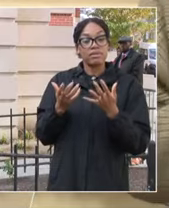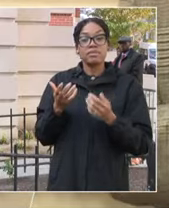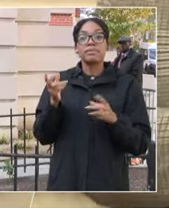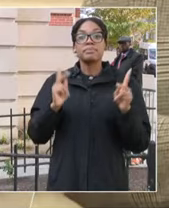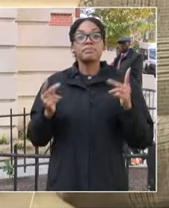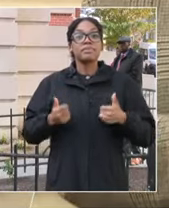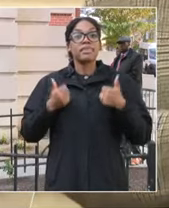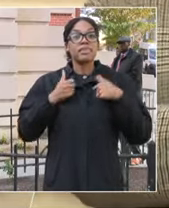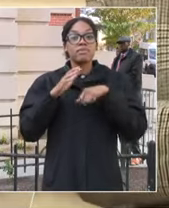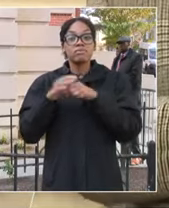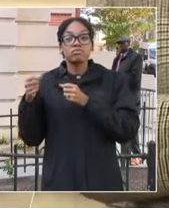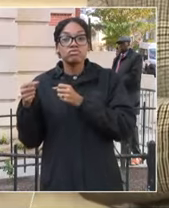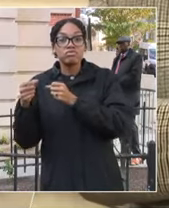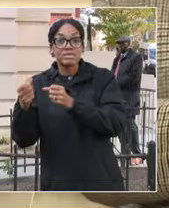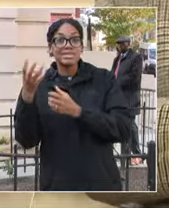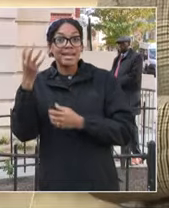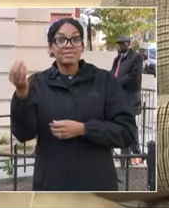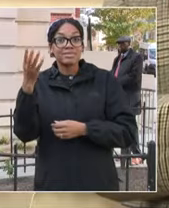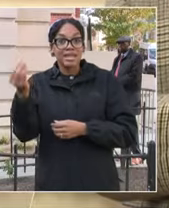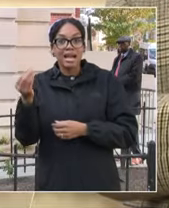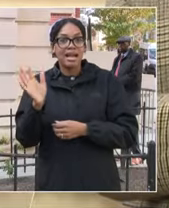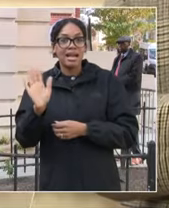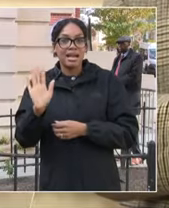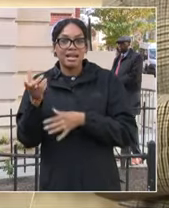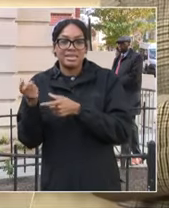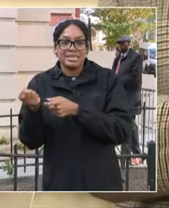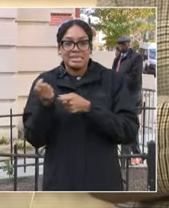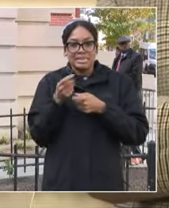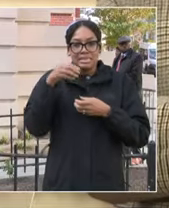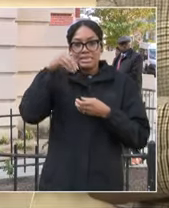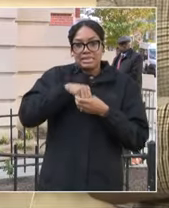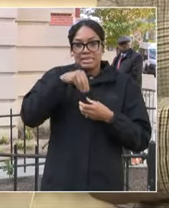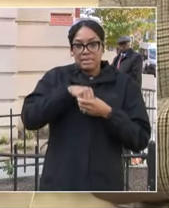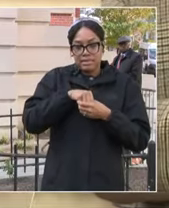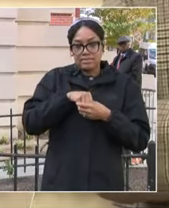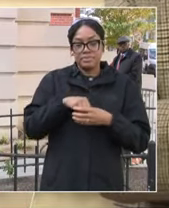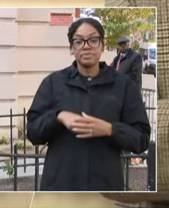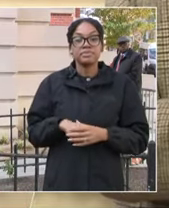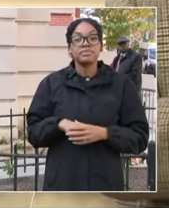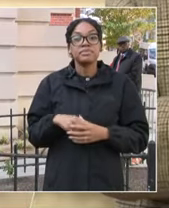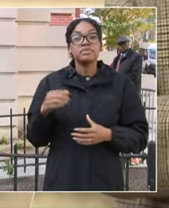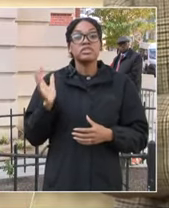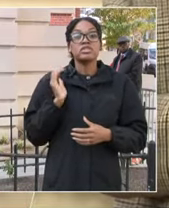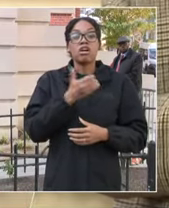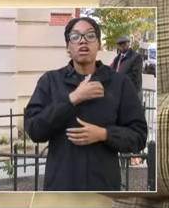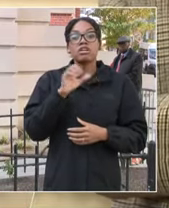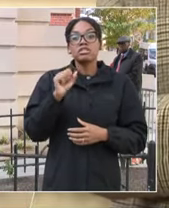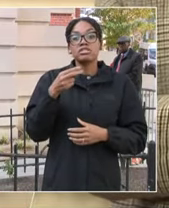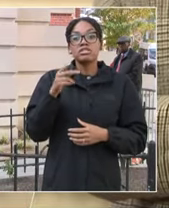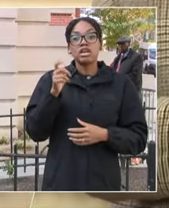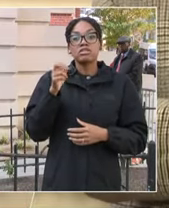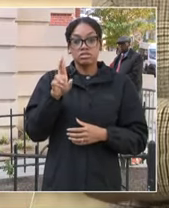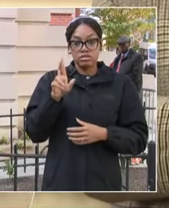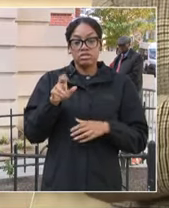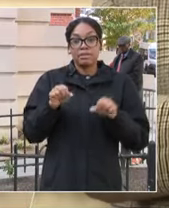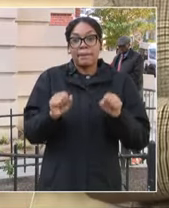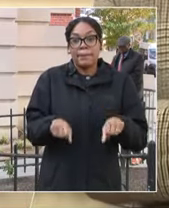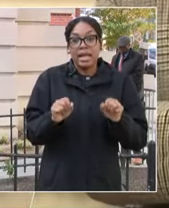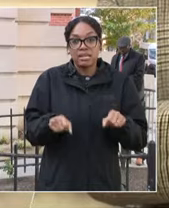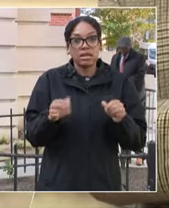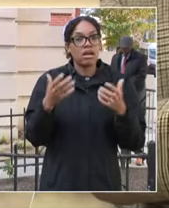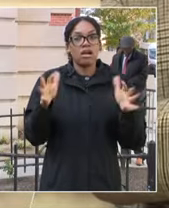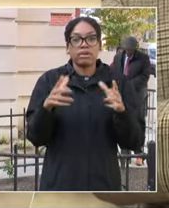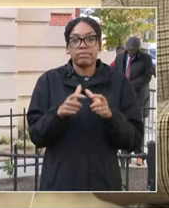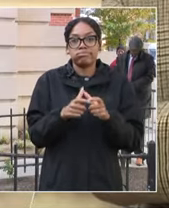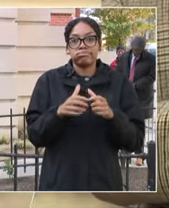into shelter and out of the cold. We've already increased our shelter capacity to meet increased demand to